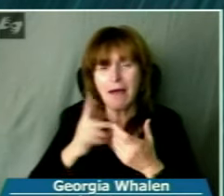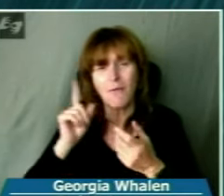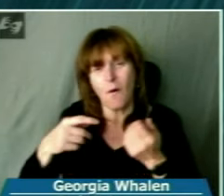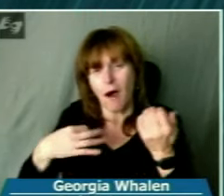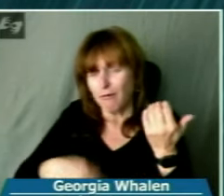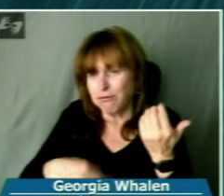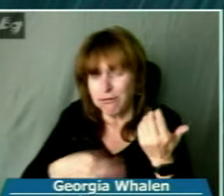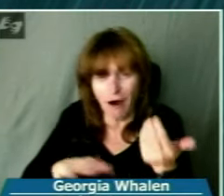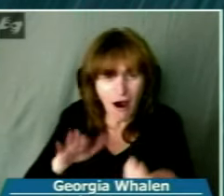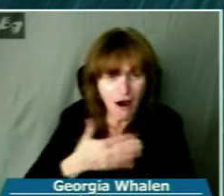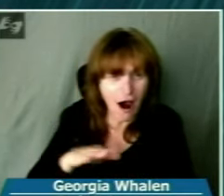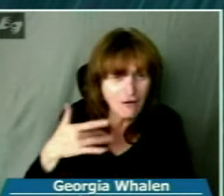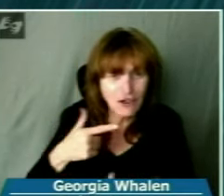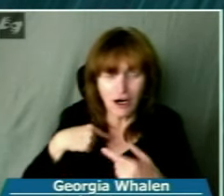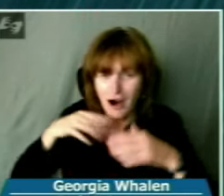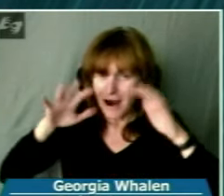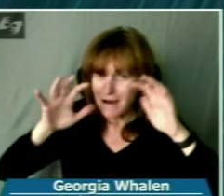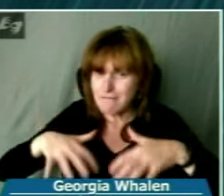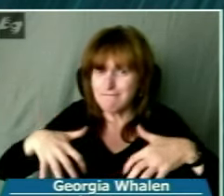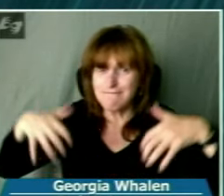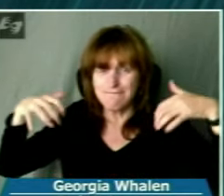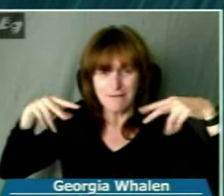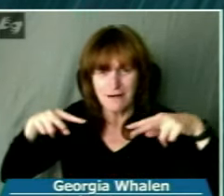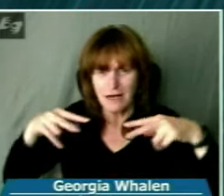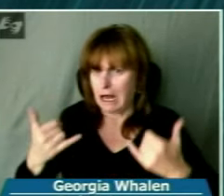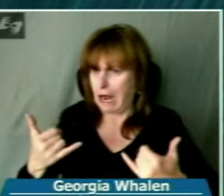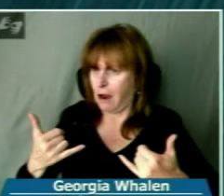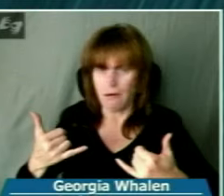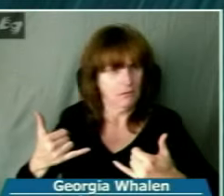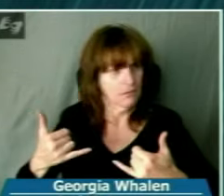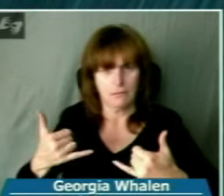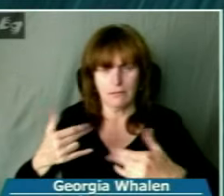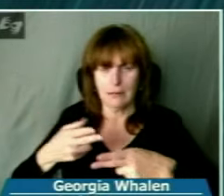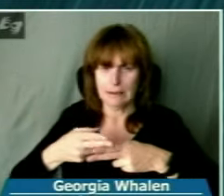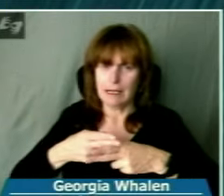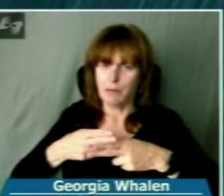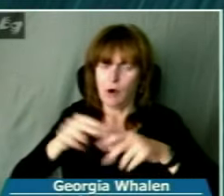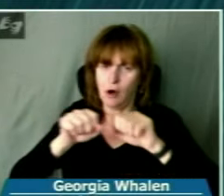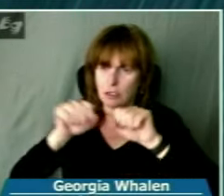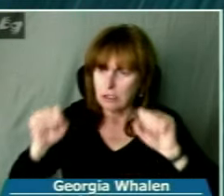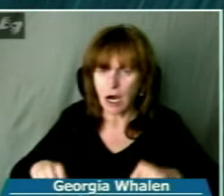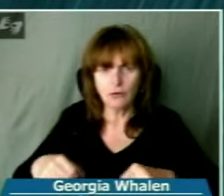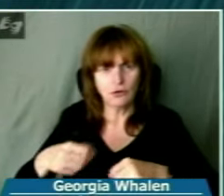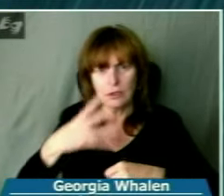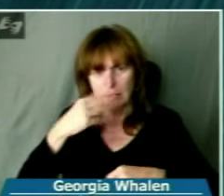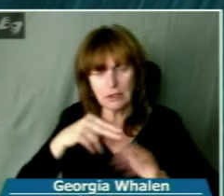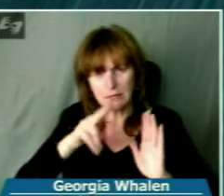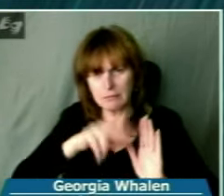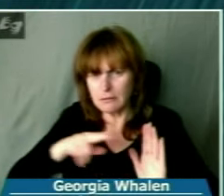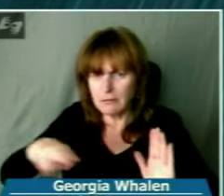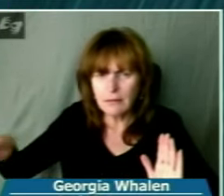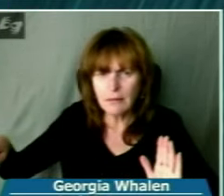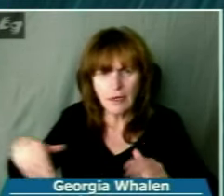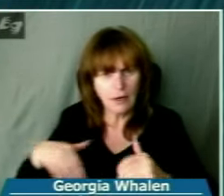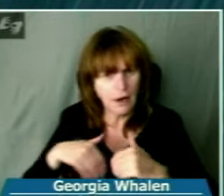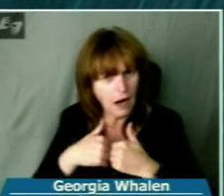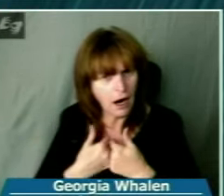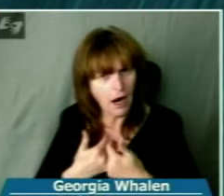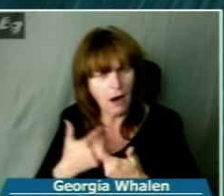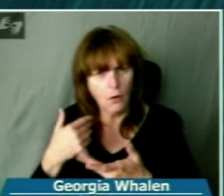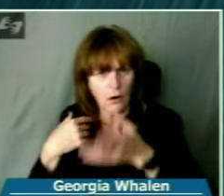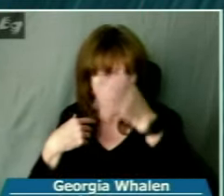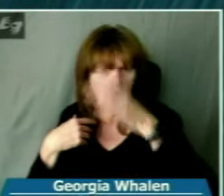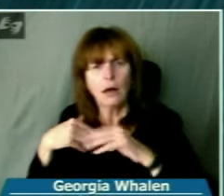living arrangements and the temporary shelter and how the residents are holding up and how they are dealing with things on a